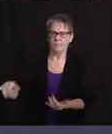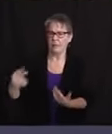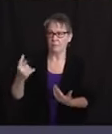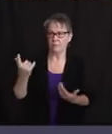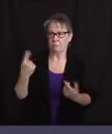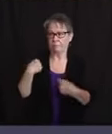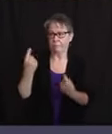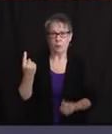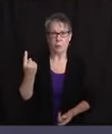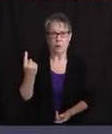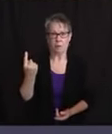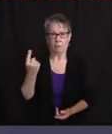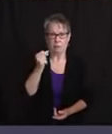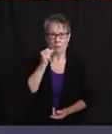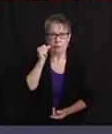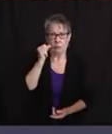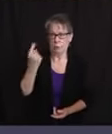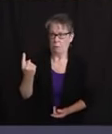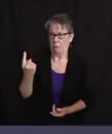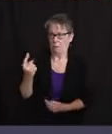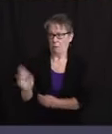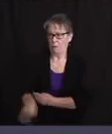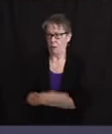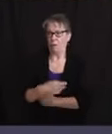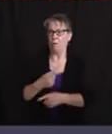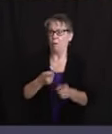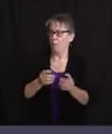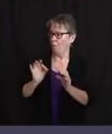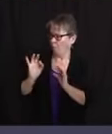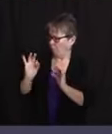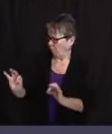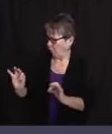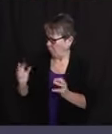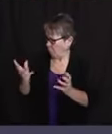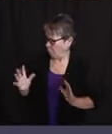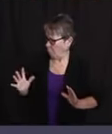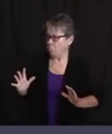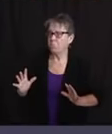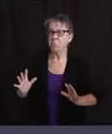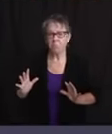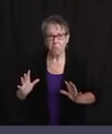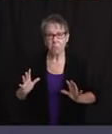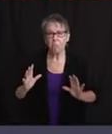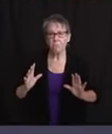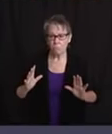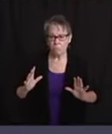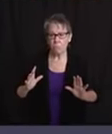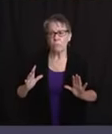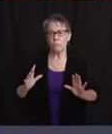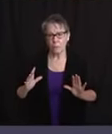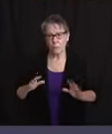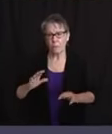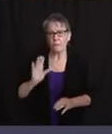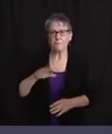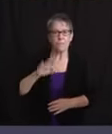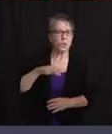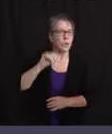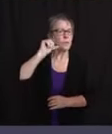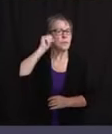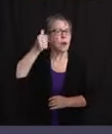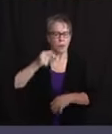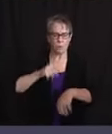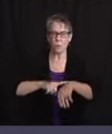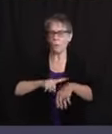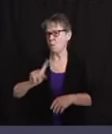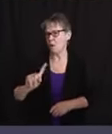if we could. We are likely together, I've lost Dan, we're likely together at 1 o'clock tomorrow. We don't think there's a White House